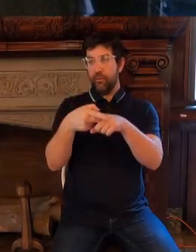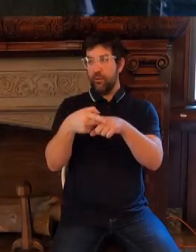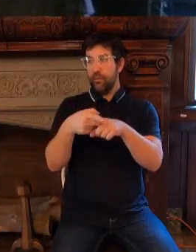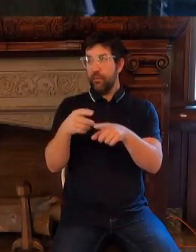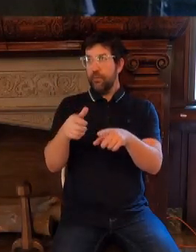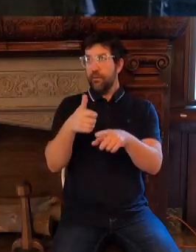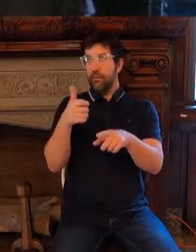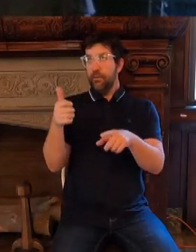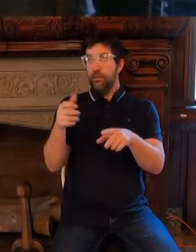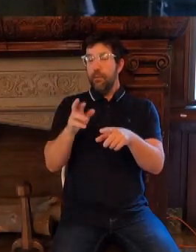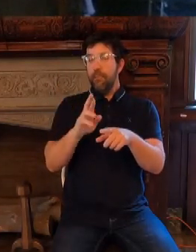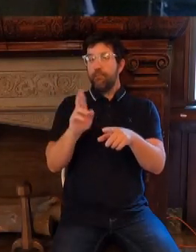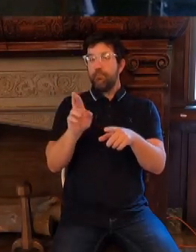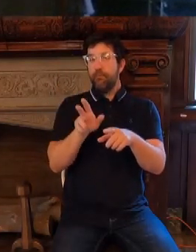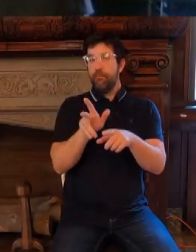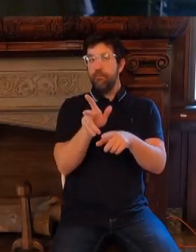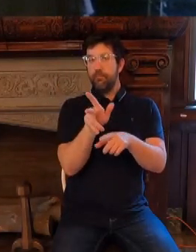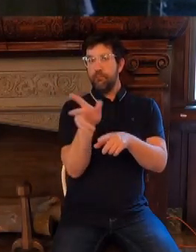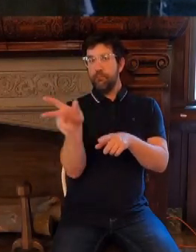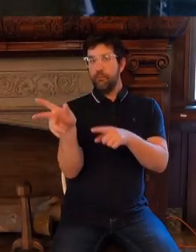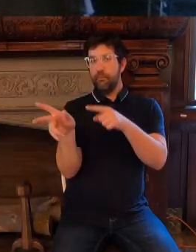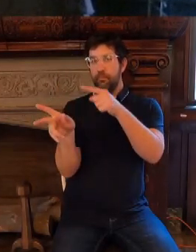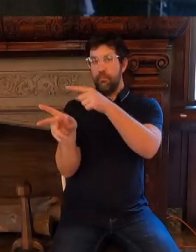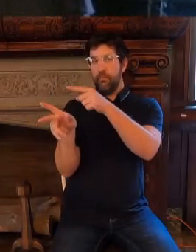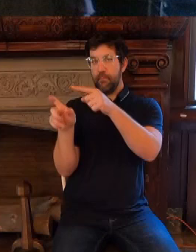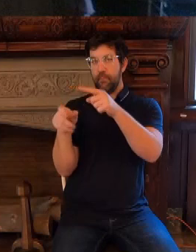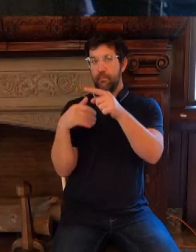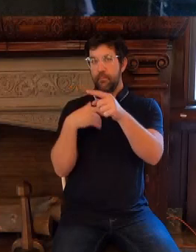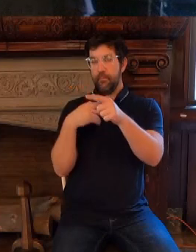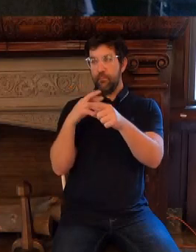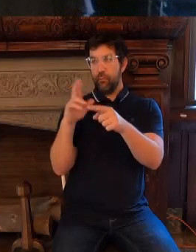other trick with right turn arrows is that you have to have a right turn lane,